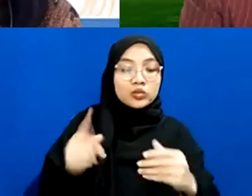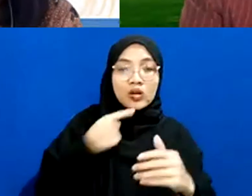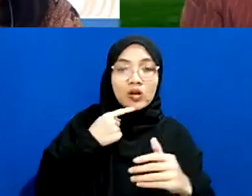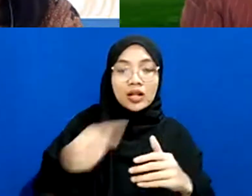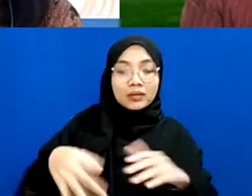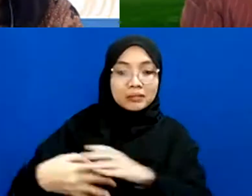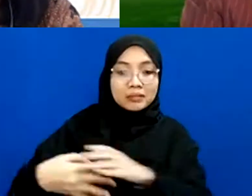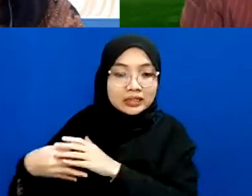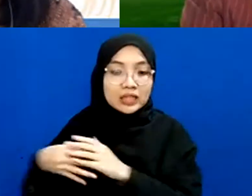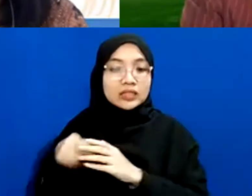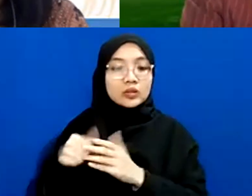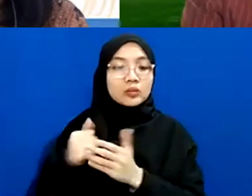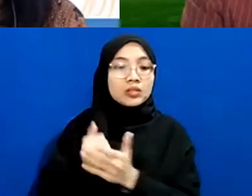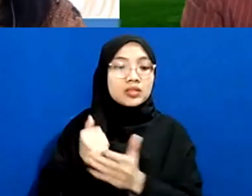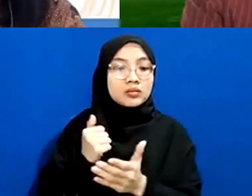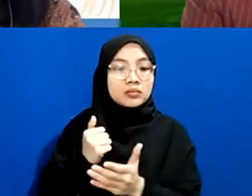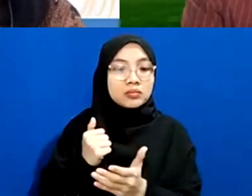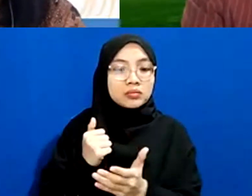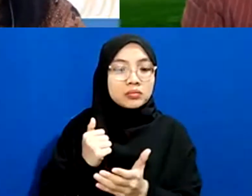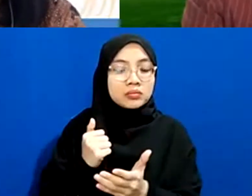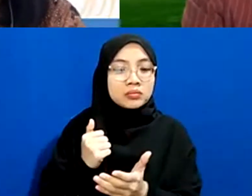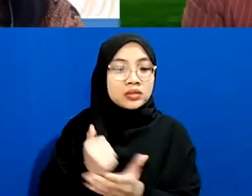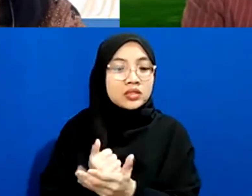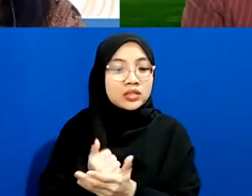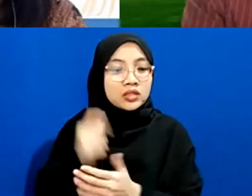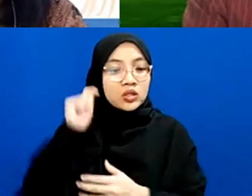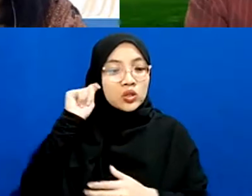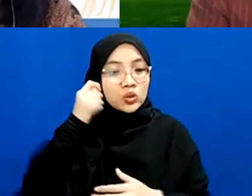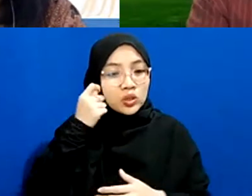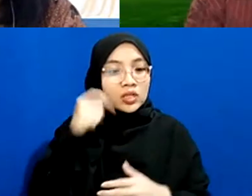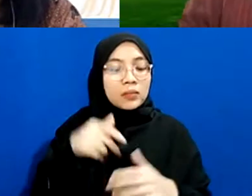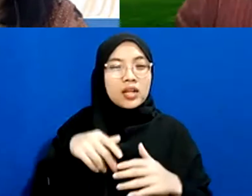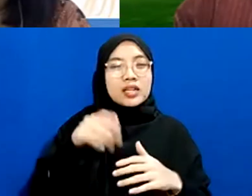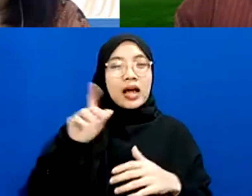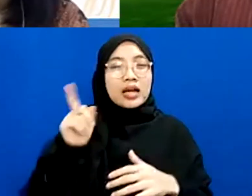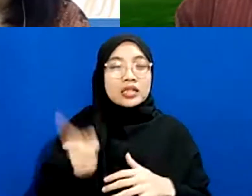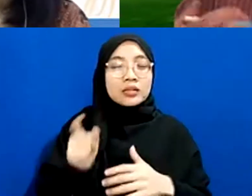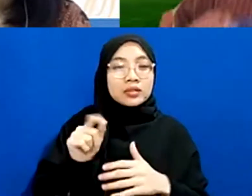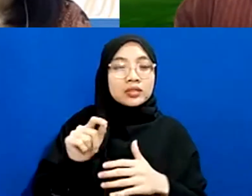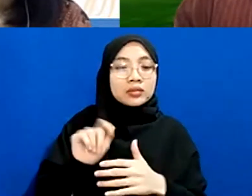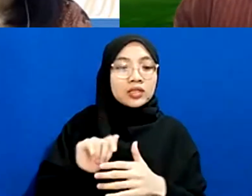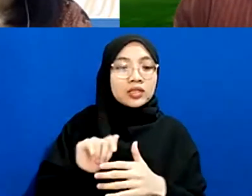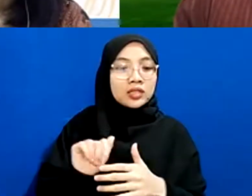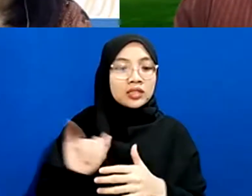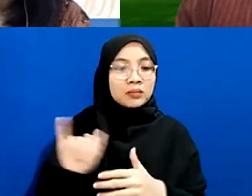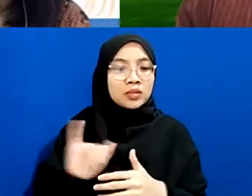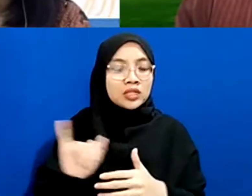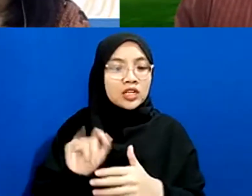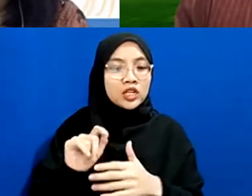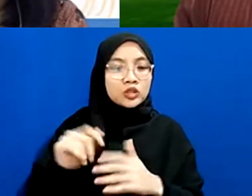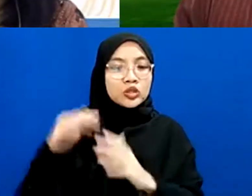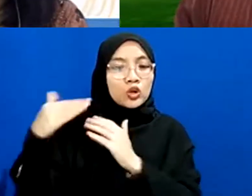a school executive, a school leadership team. That's part of building strong schools